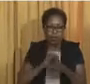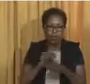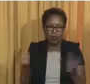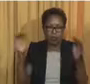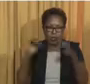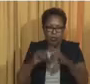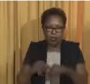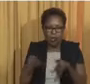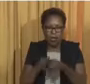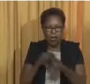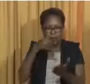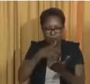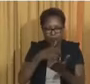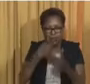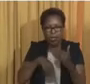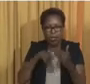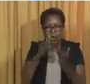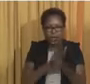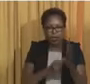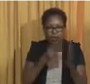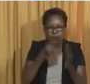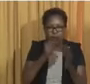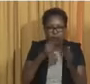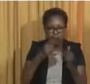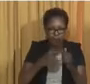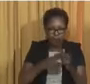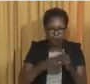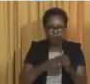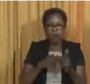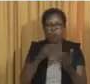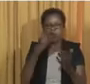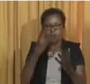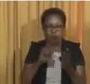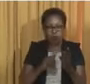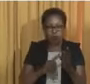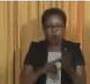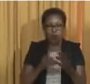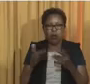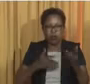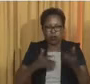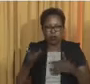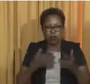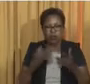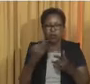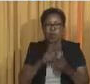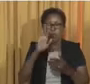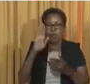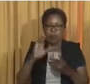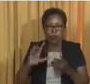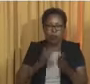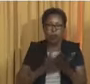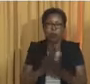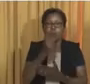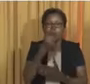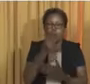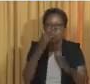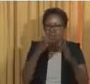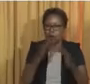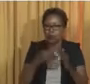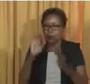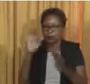Article 257(7). Fourth, consideration of the bill by the bicameral House of Parliament,